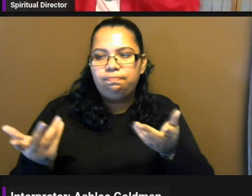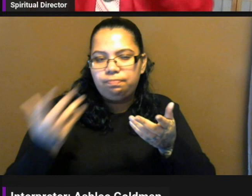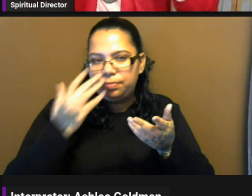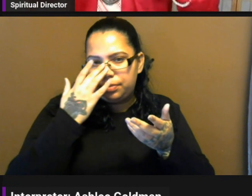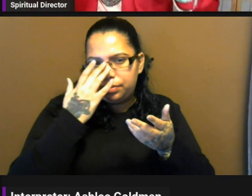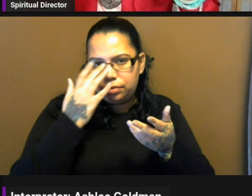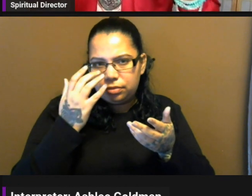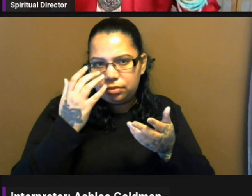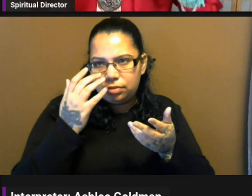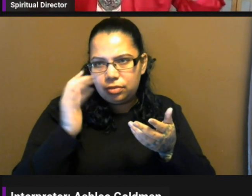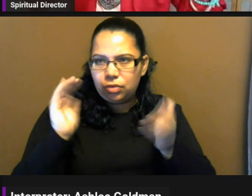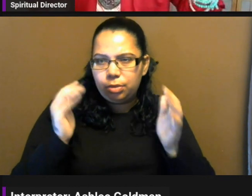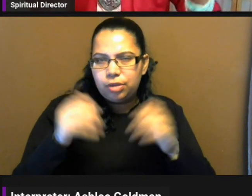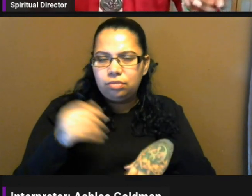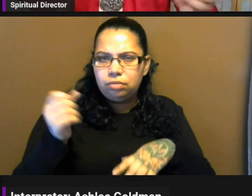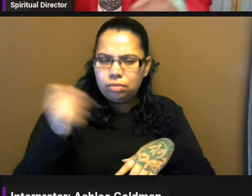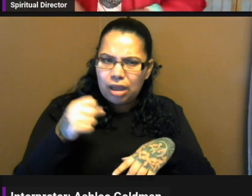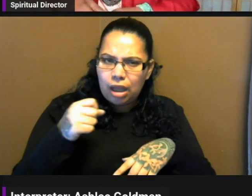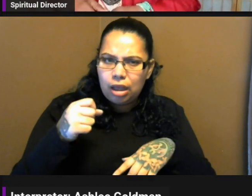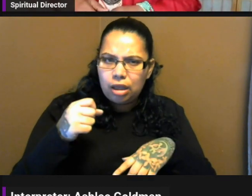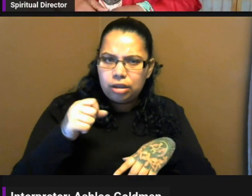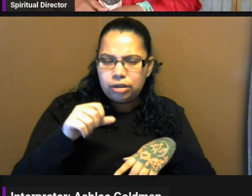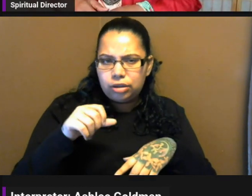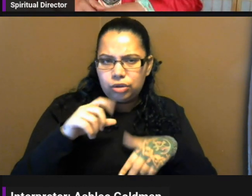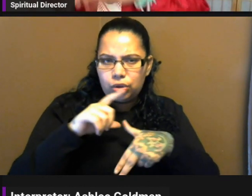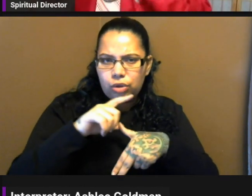versus, yes, tornadoes are a part of nature.